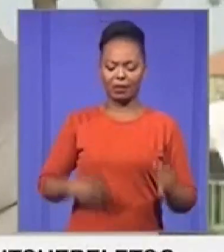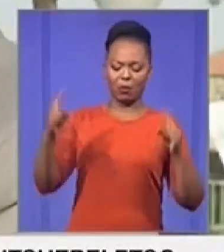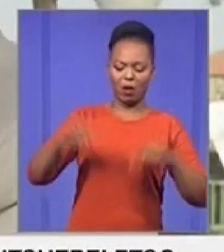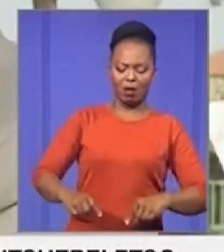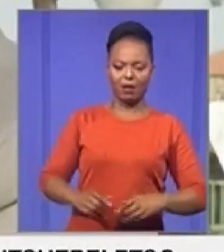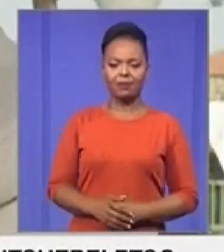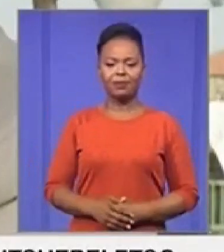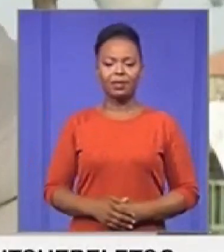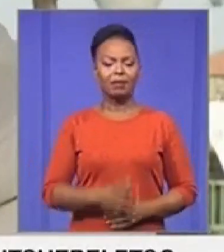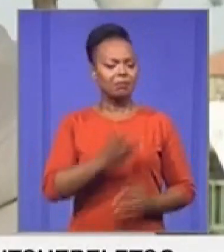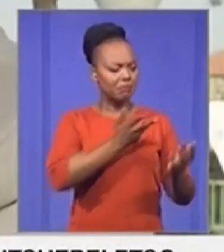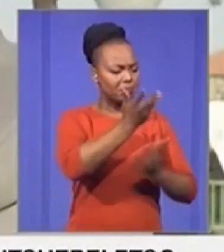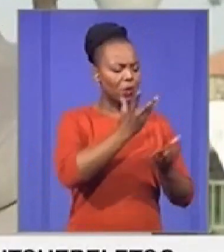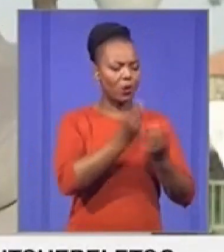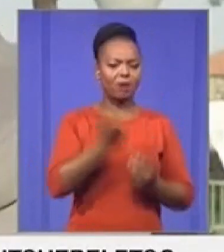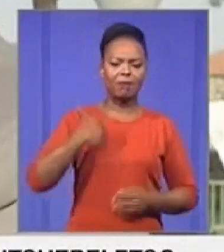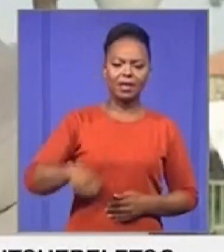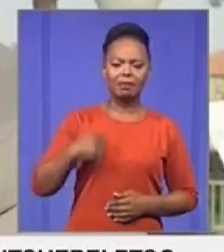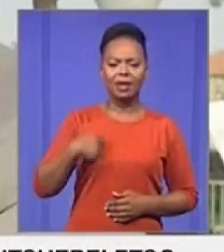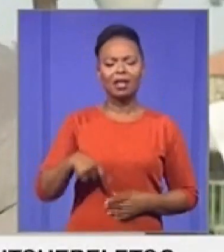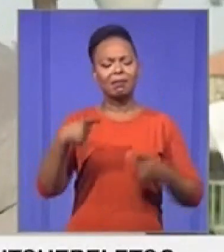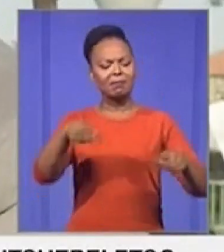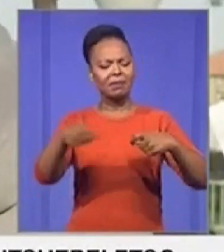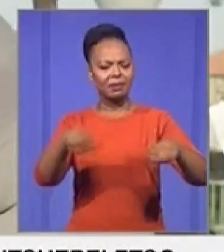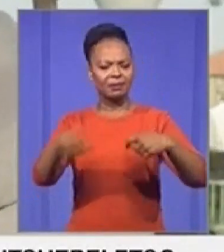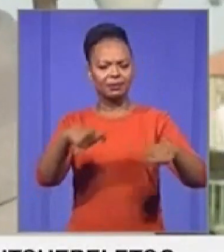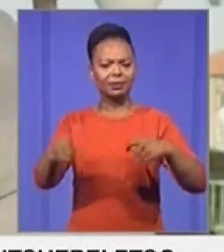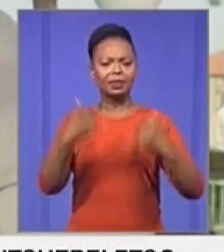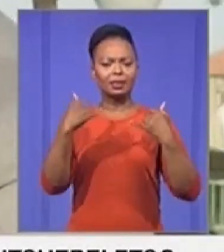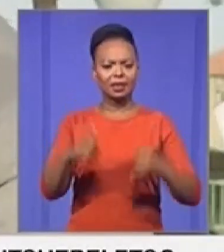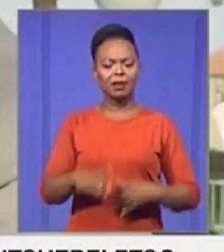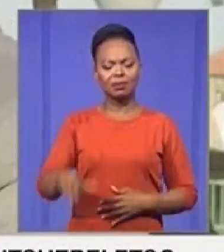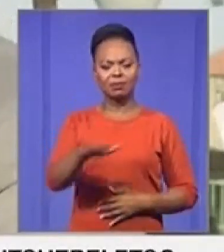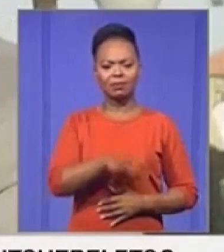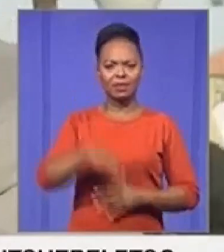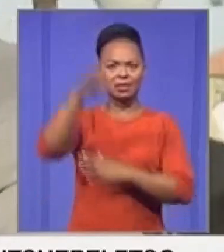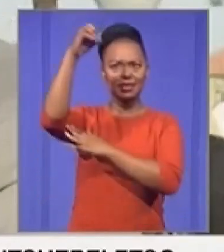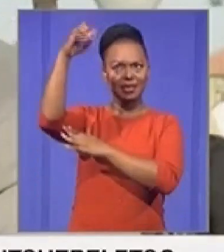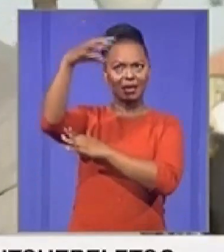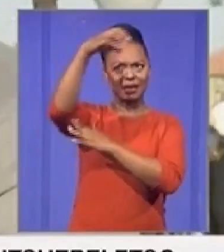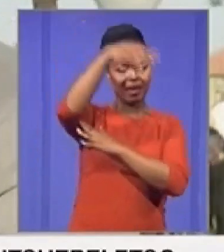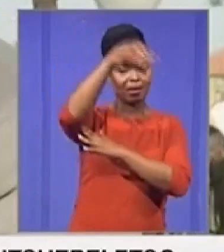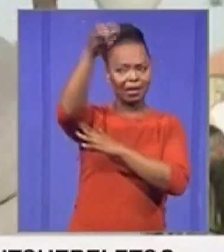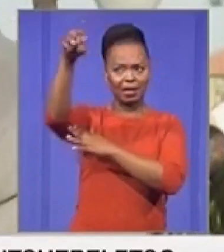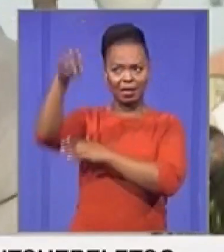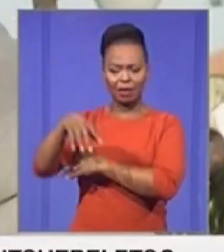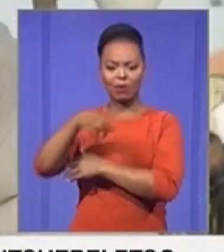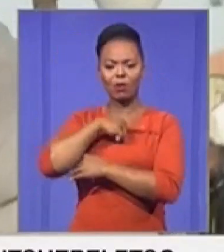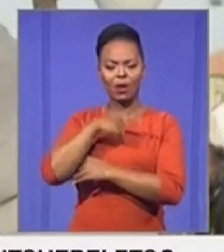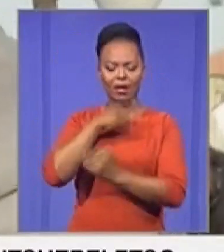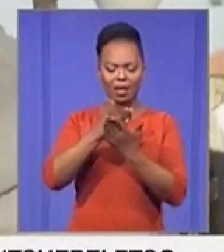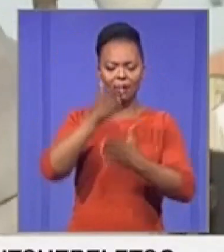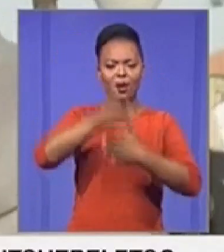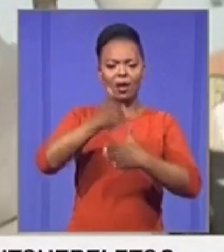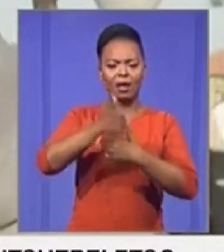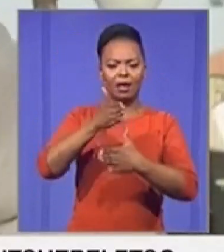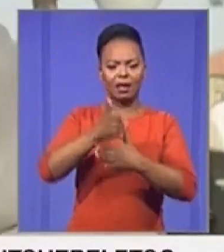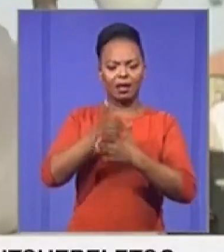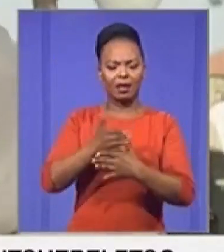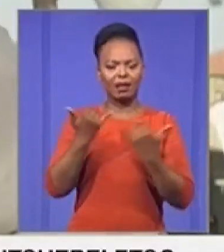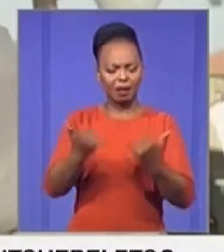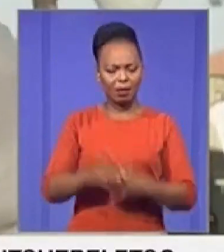le di masipala re a re energizing di high mast light tsena tsa rona tsena re etse hore di sebetse ha se ntho e re